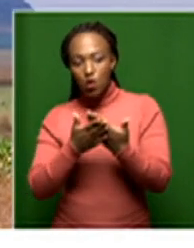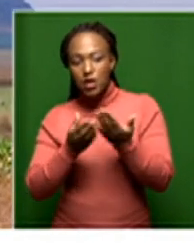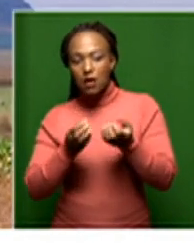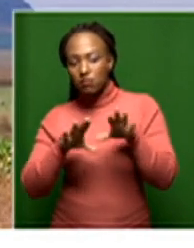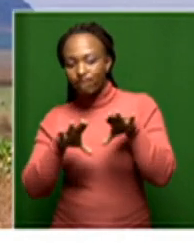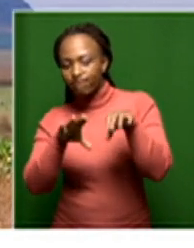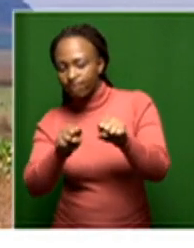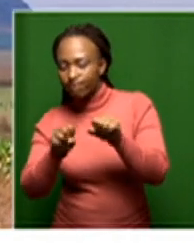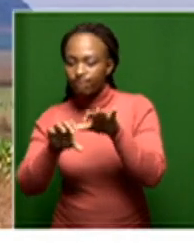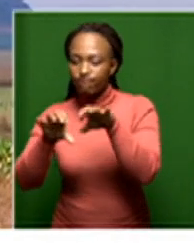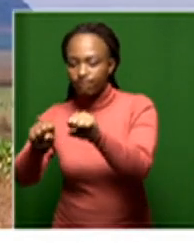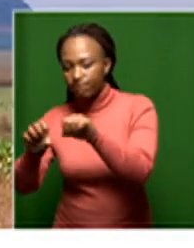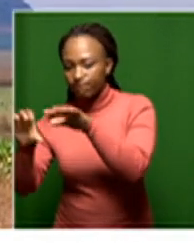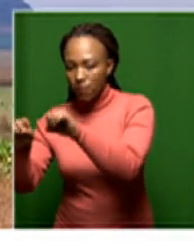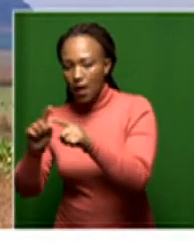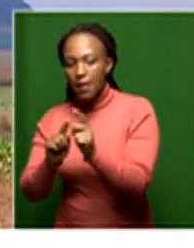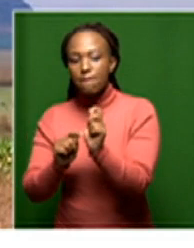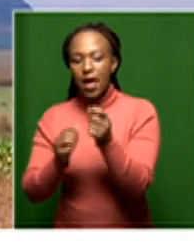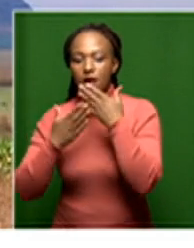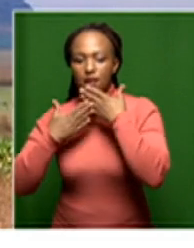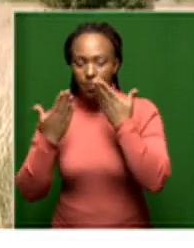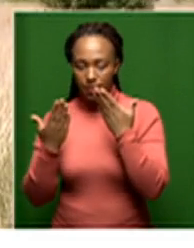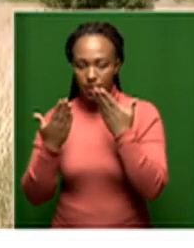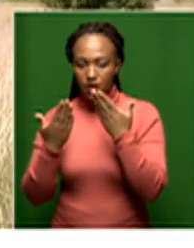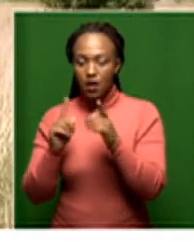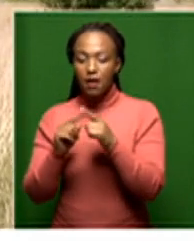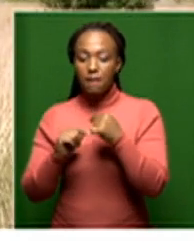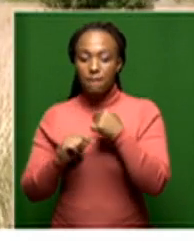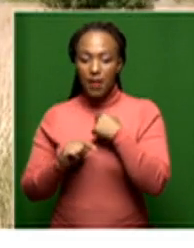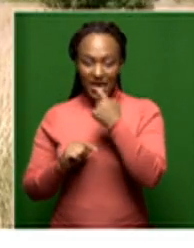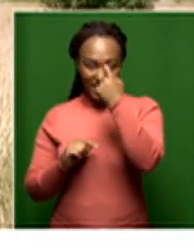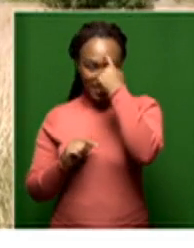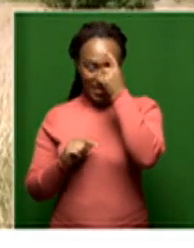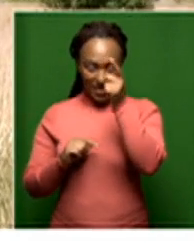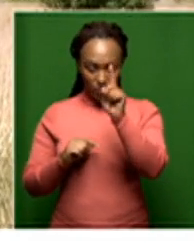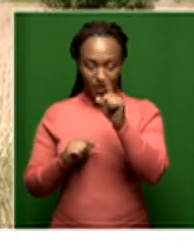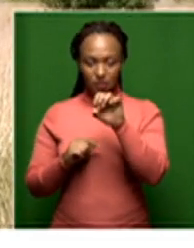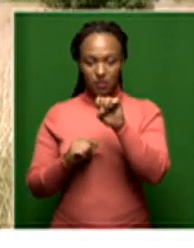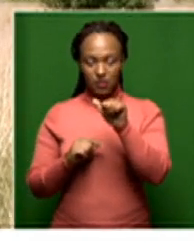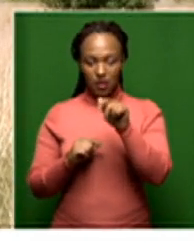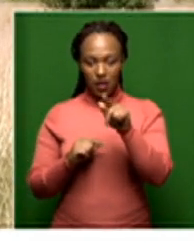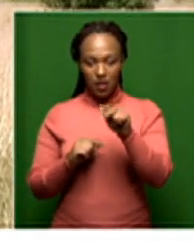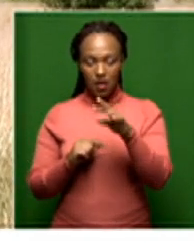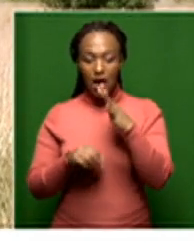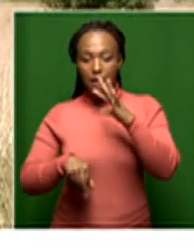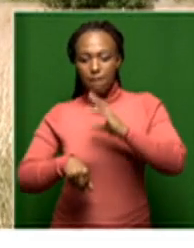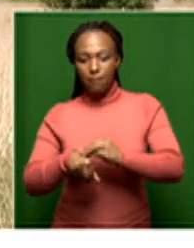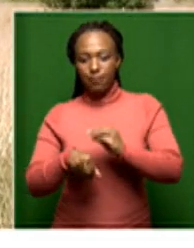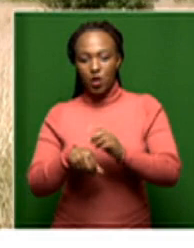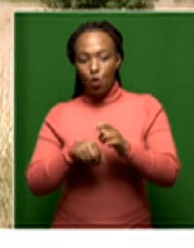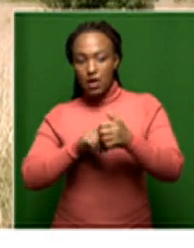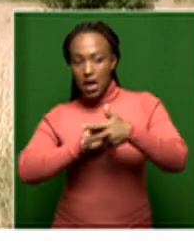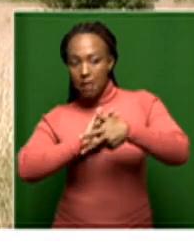taken, sometimes with no compensation. But where I think, Sakina, the greatest triumph, if this bill is